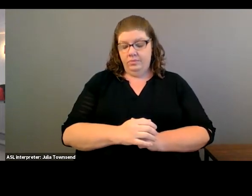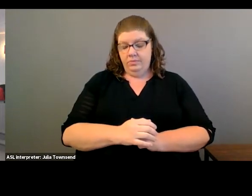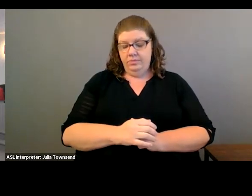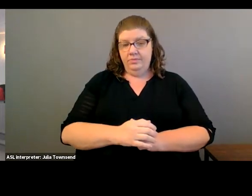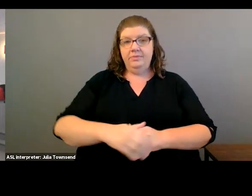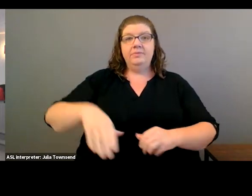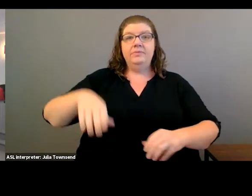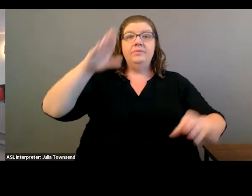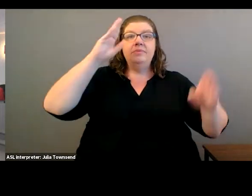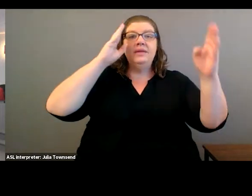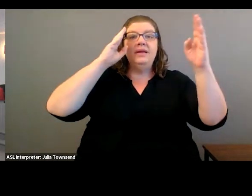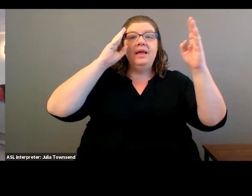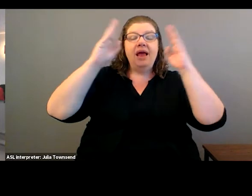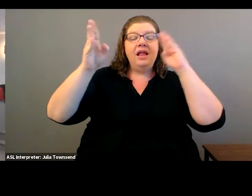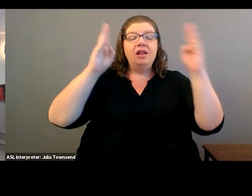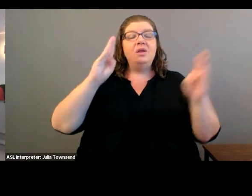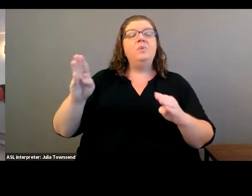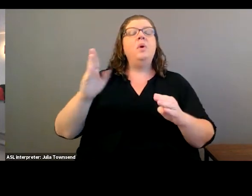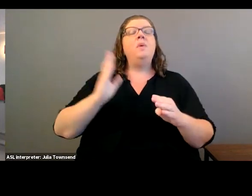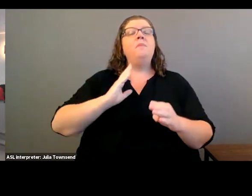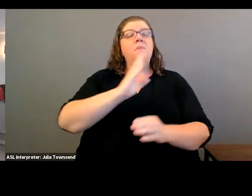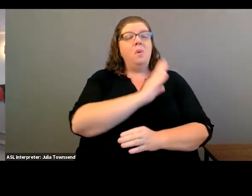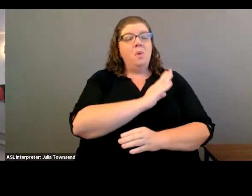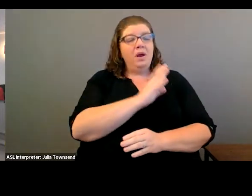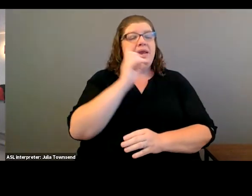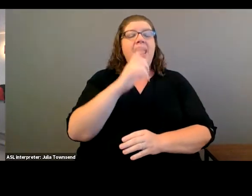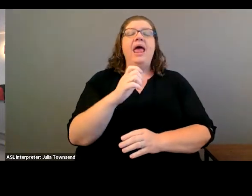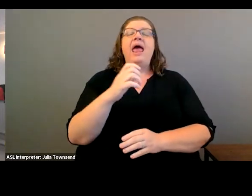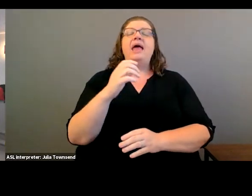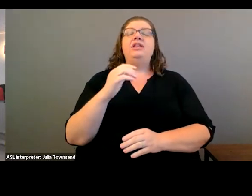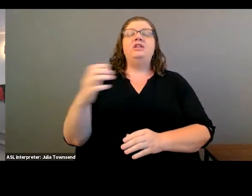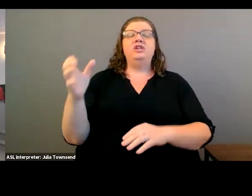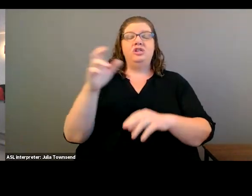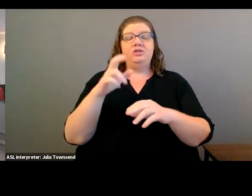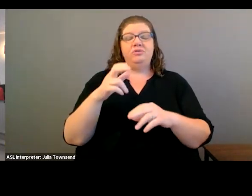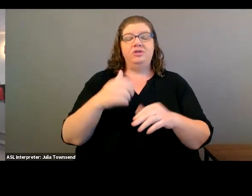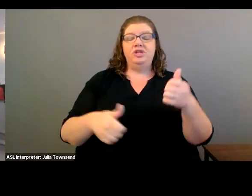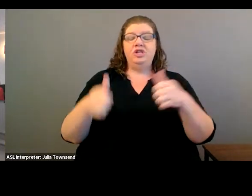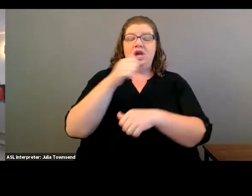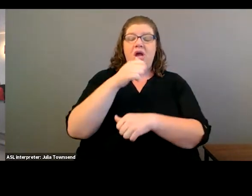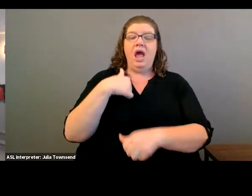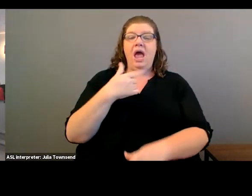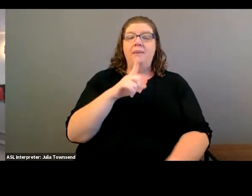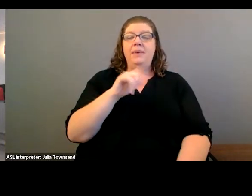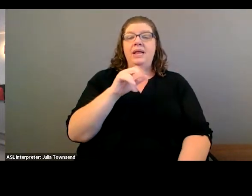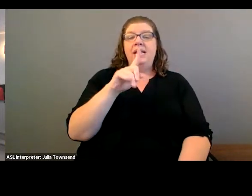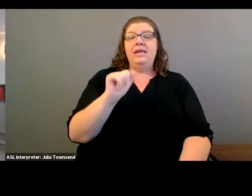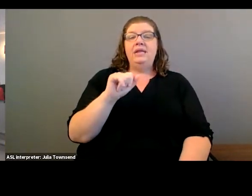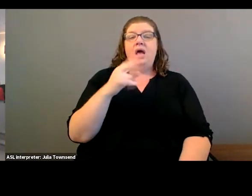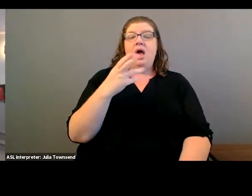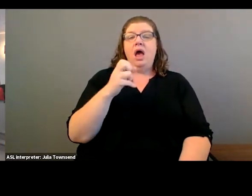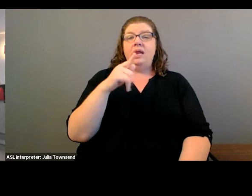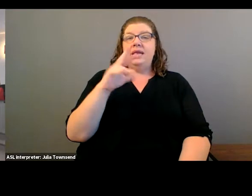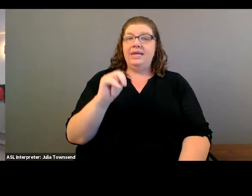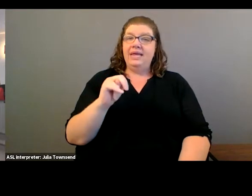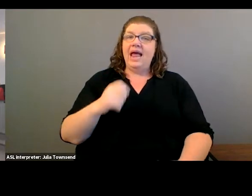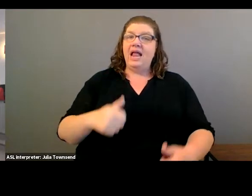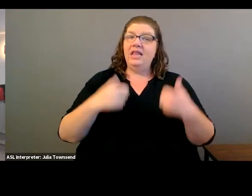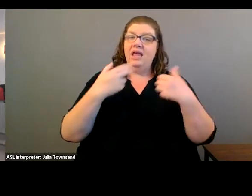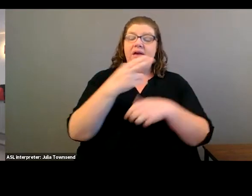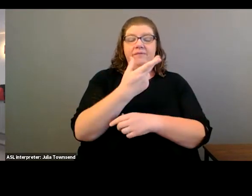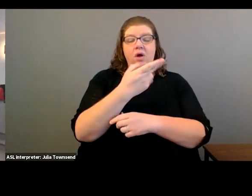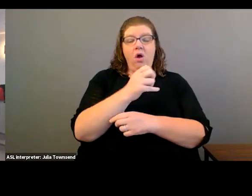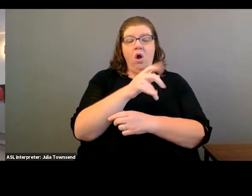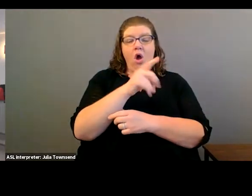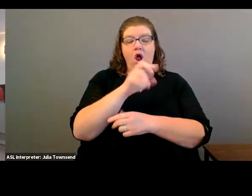Hello, Chair Ford and members of the board. I'm Linda Honckman, a county resident who lives at Hollister and San Marcos